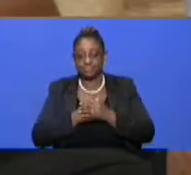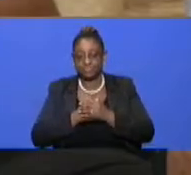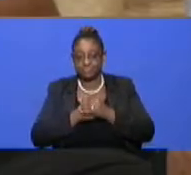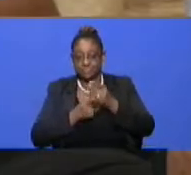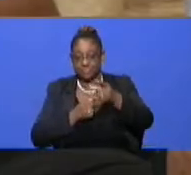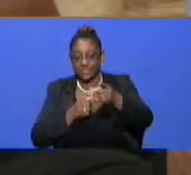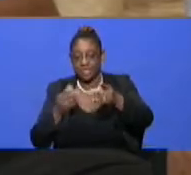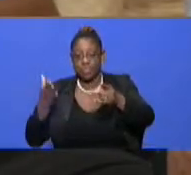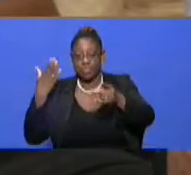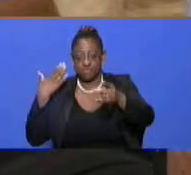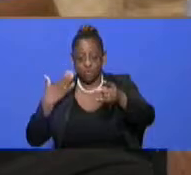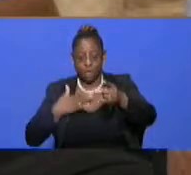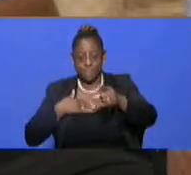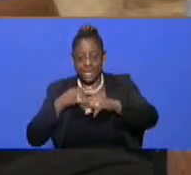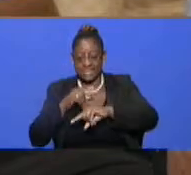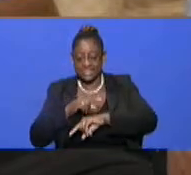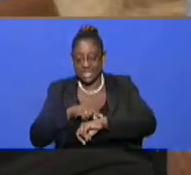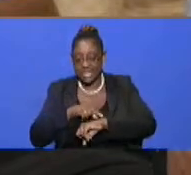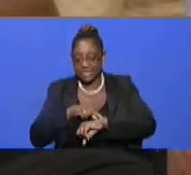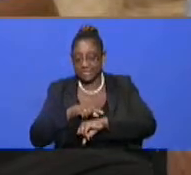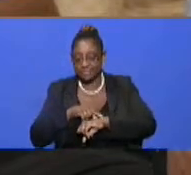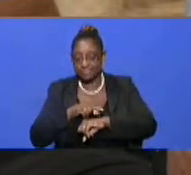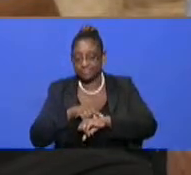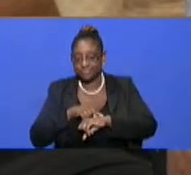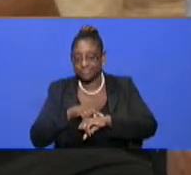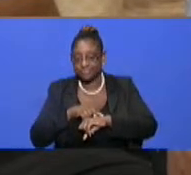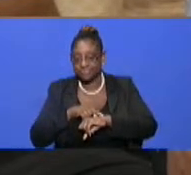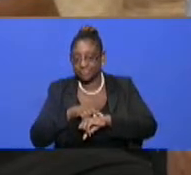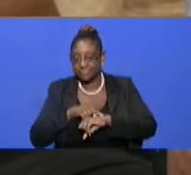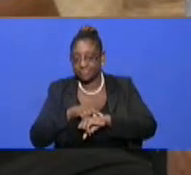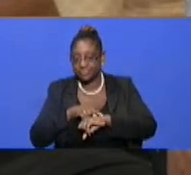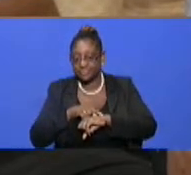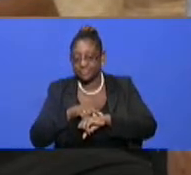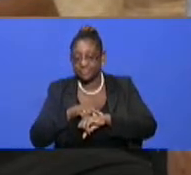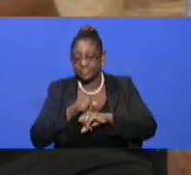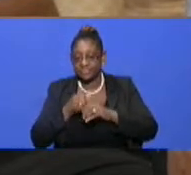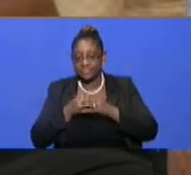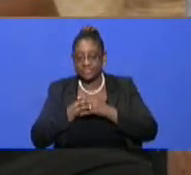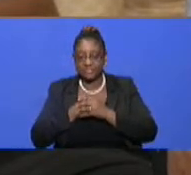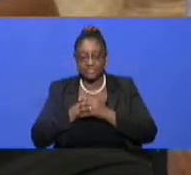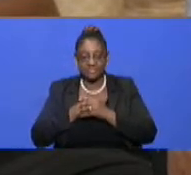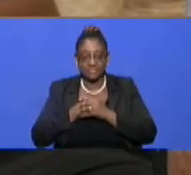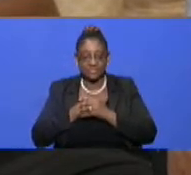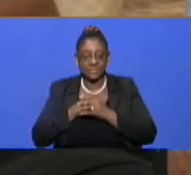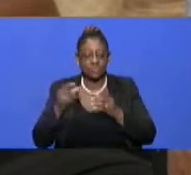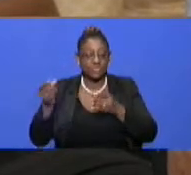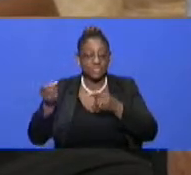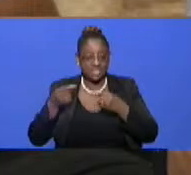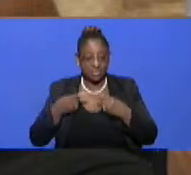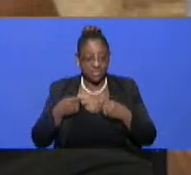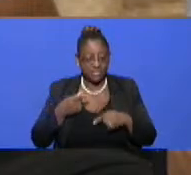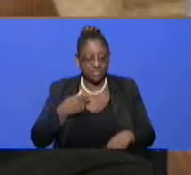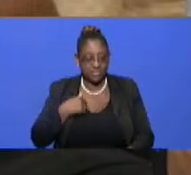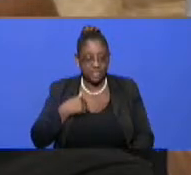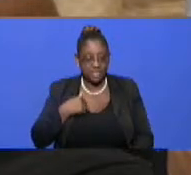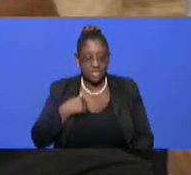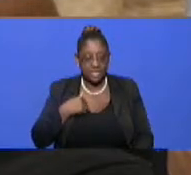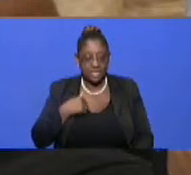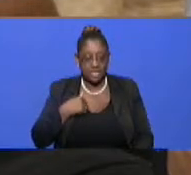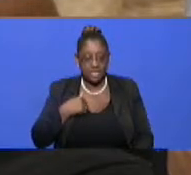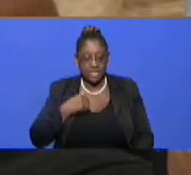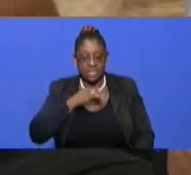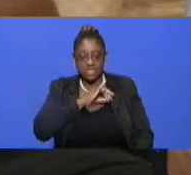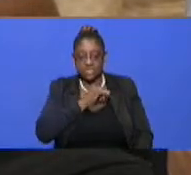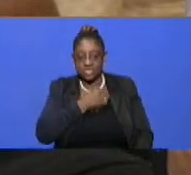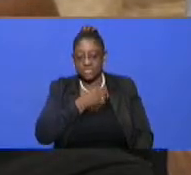my time, I understand, and I have some papers also, that was given to me by JP,